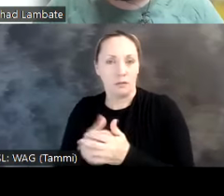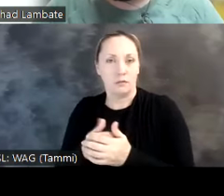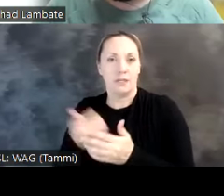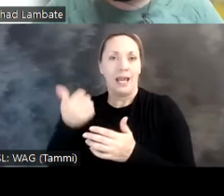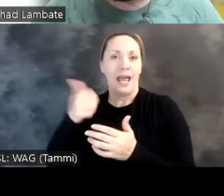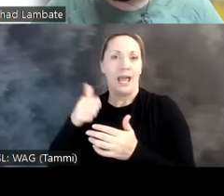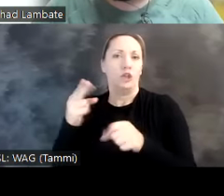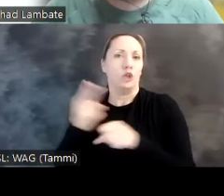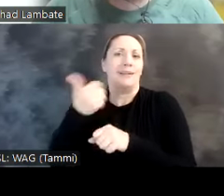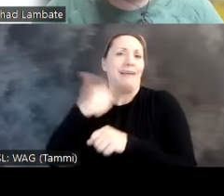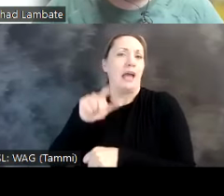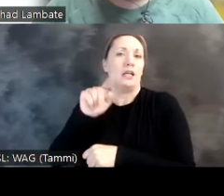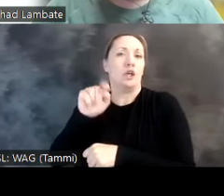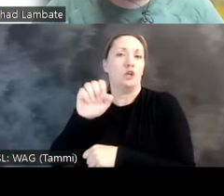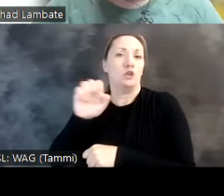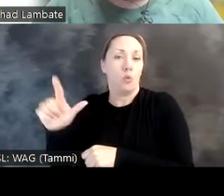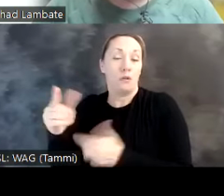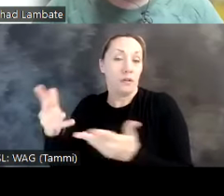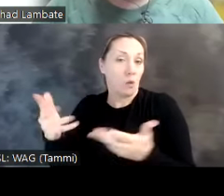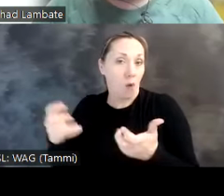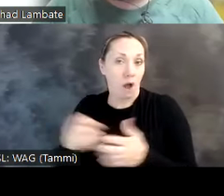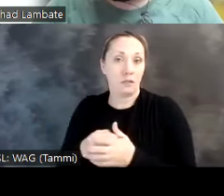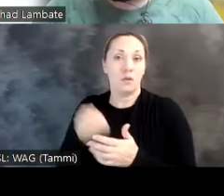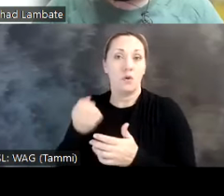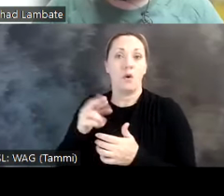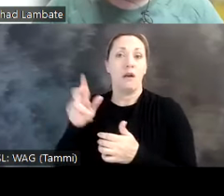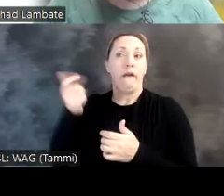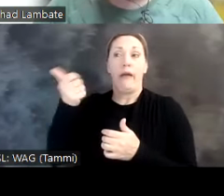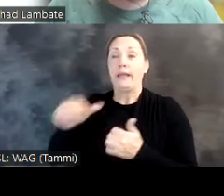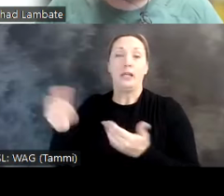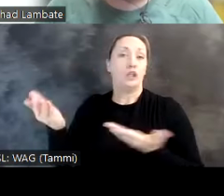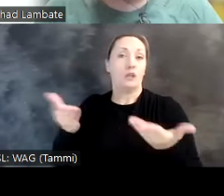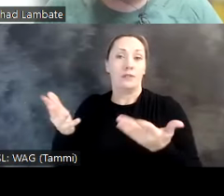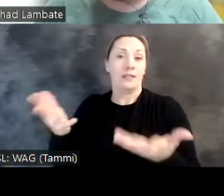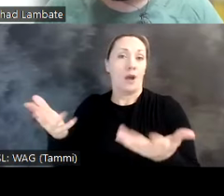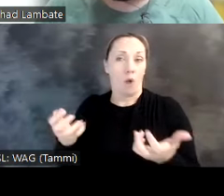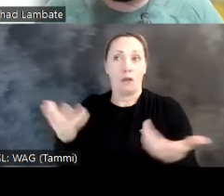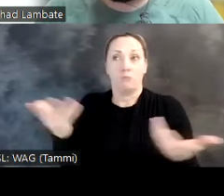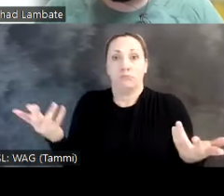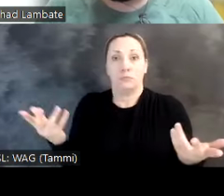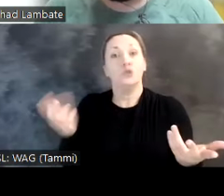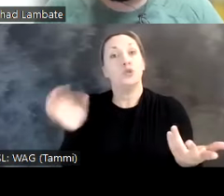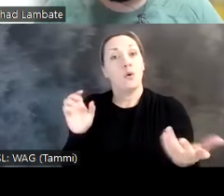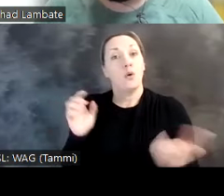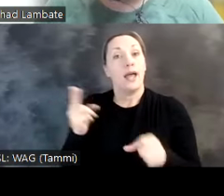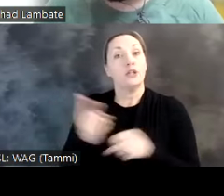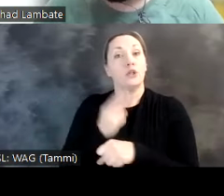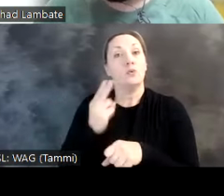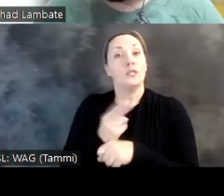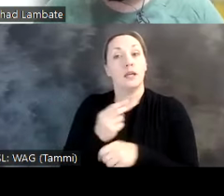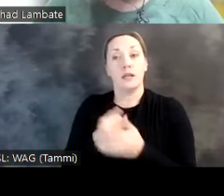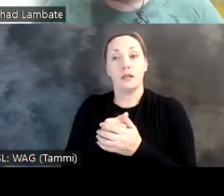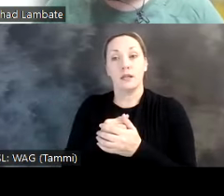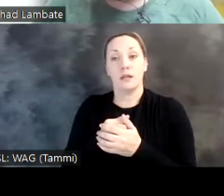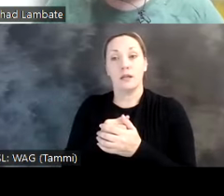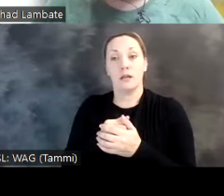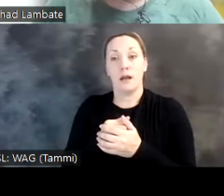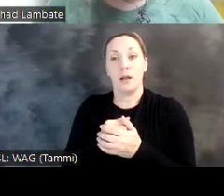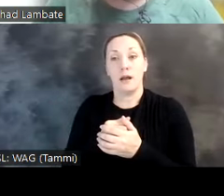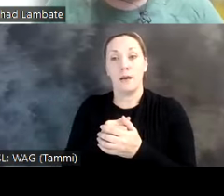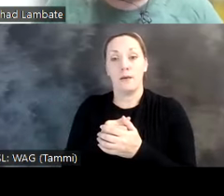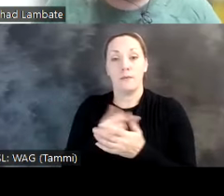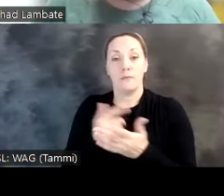using any tool they want, or any services they want for that matter, and using the way they need.